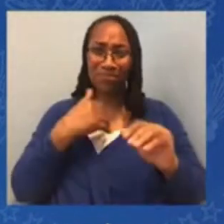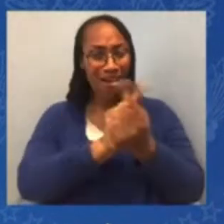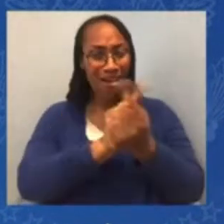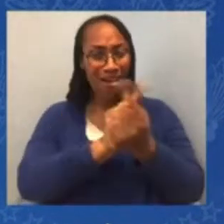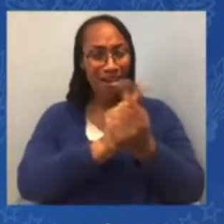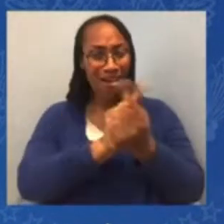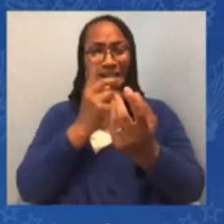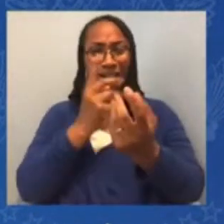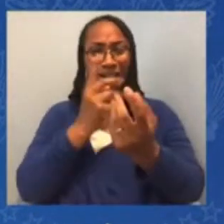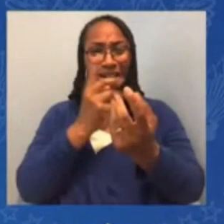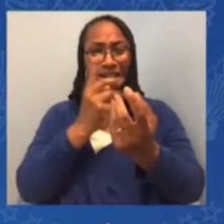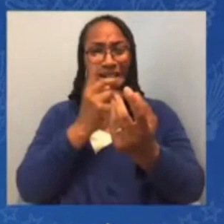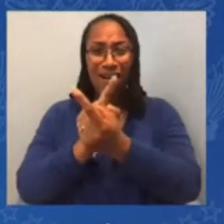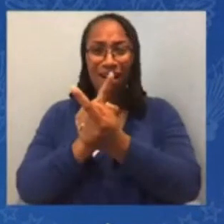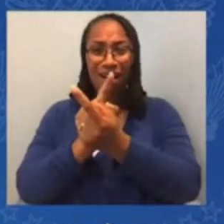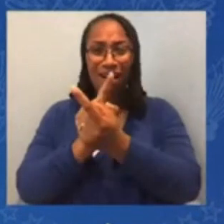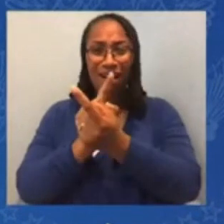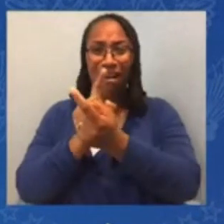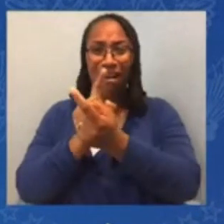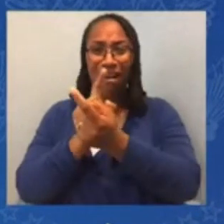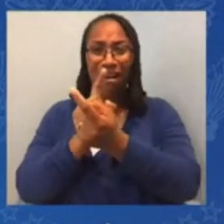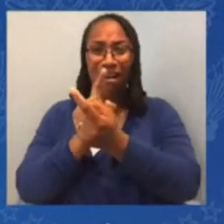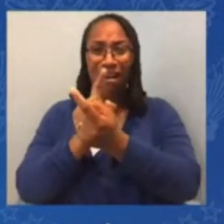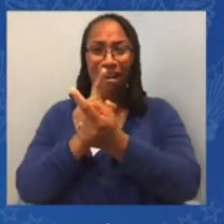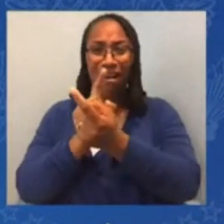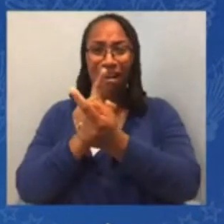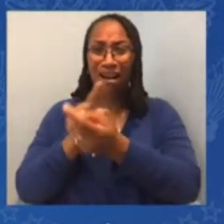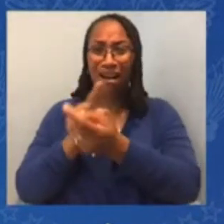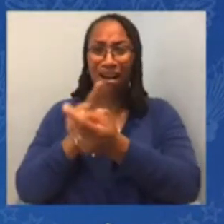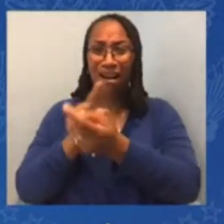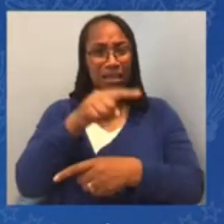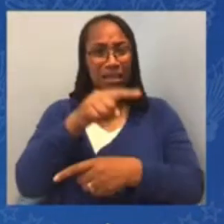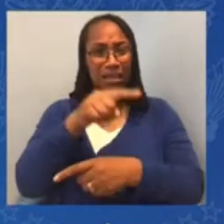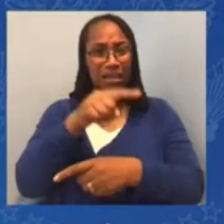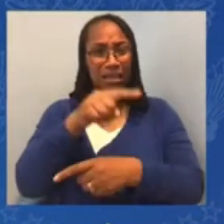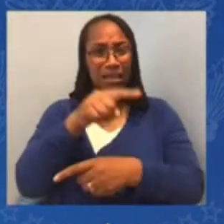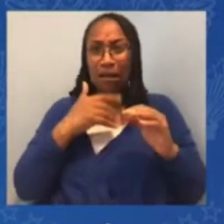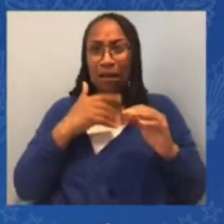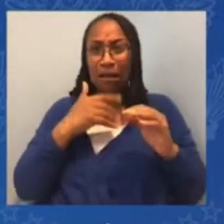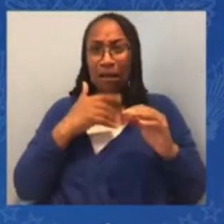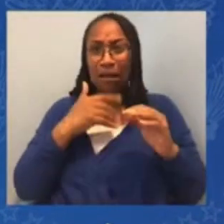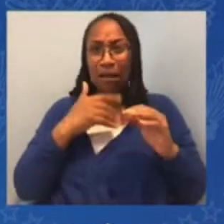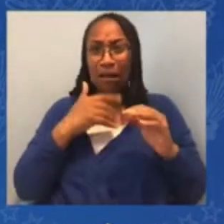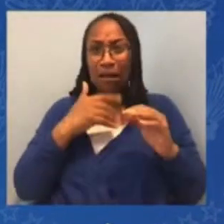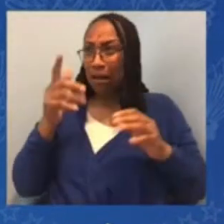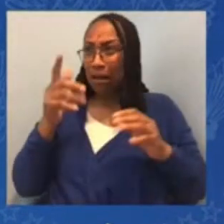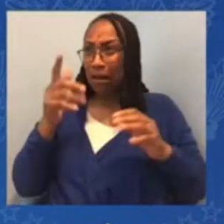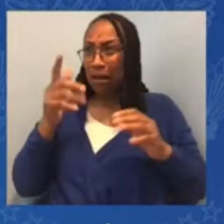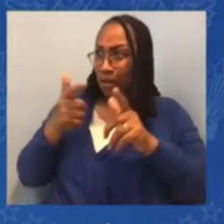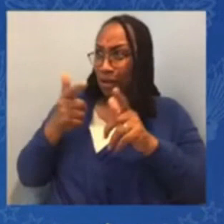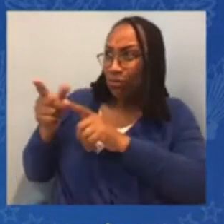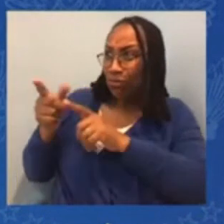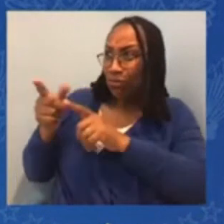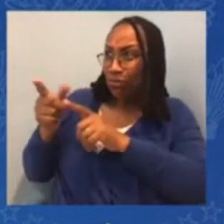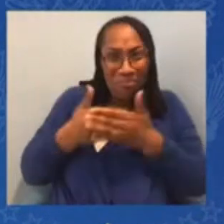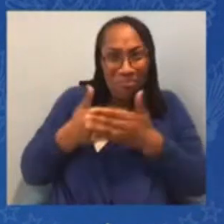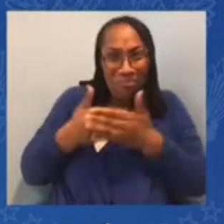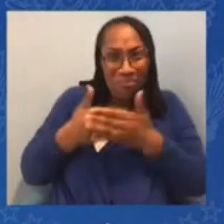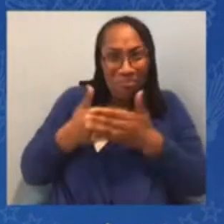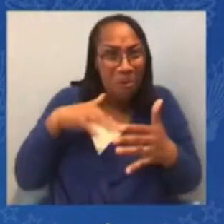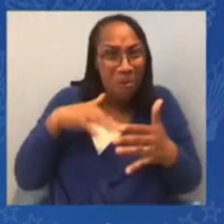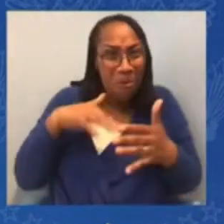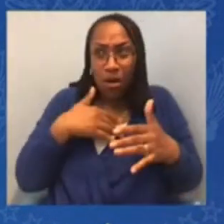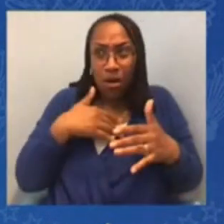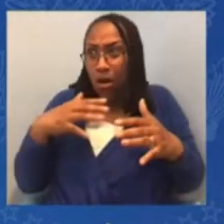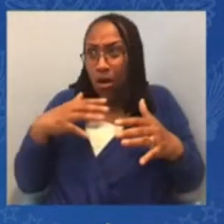I live. I'm scared to send my kid to school. It's had a profound impact. And some people